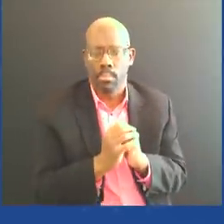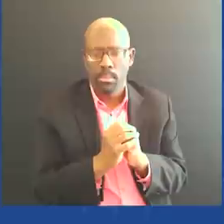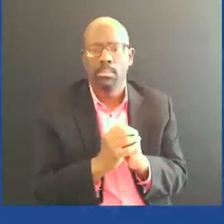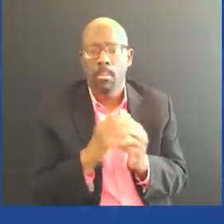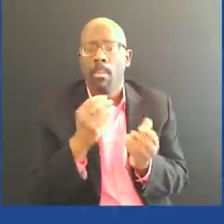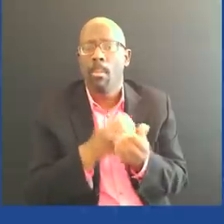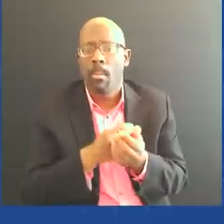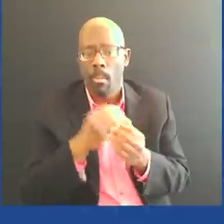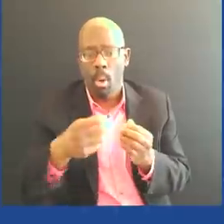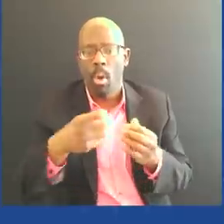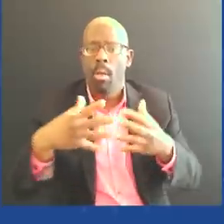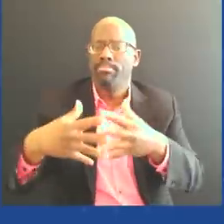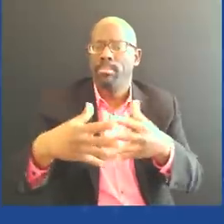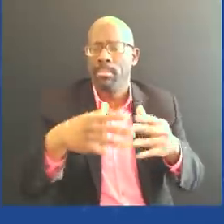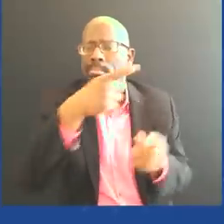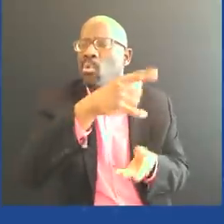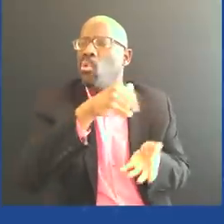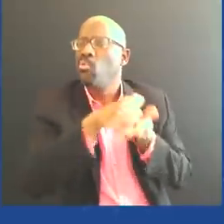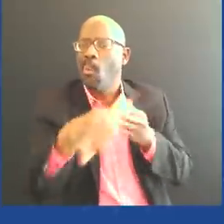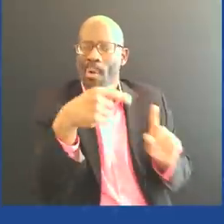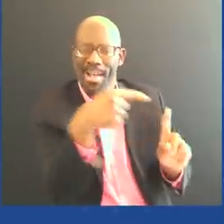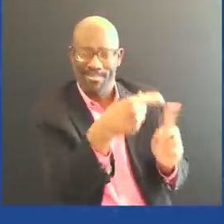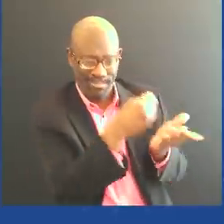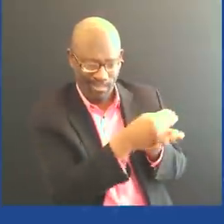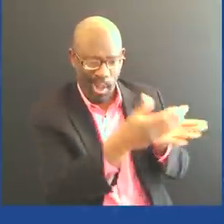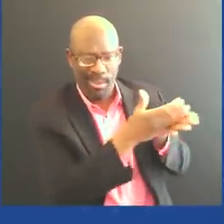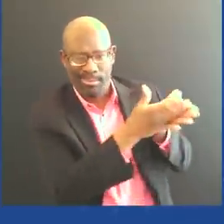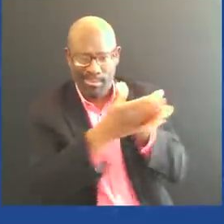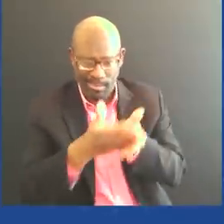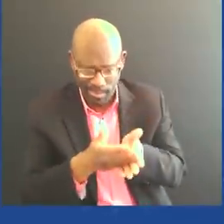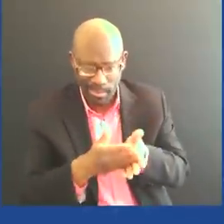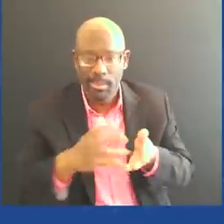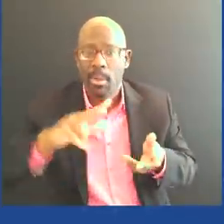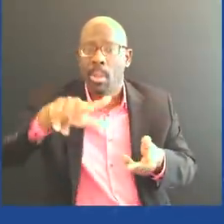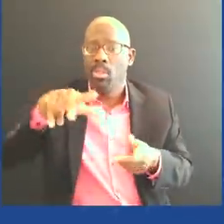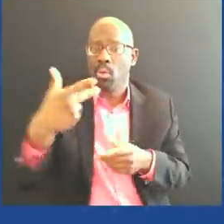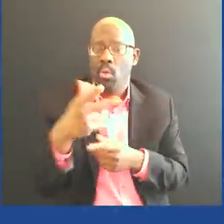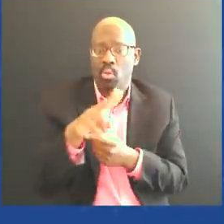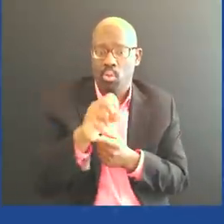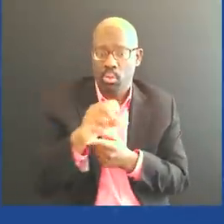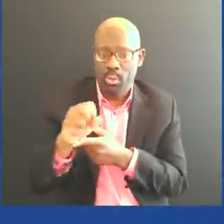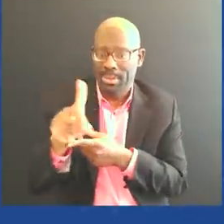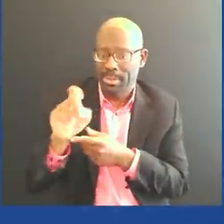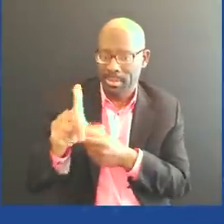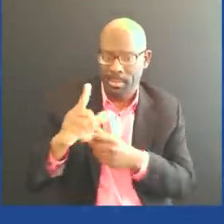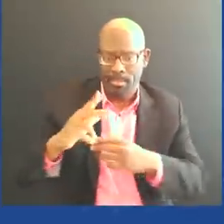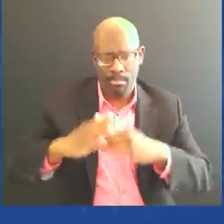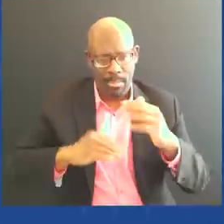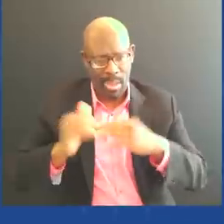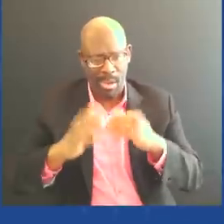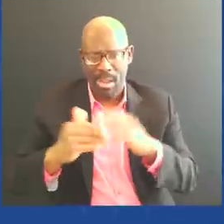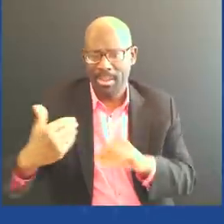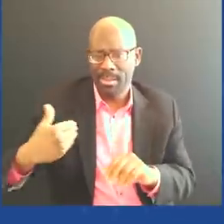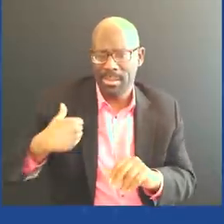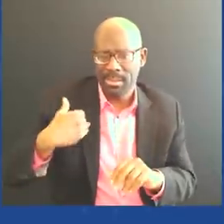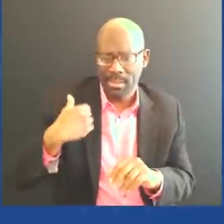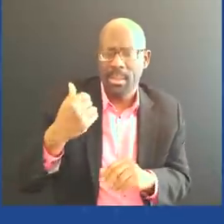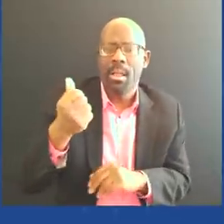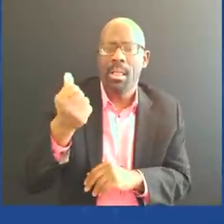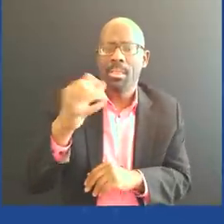Havana. The third USS Delaware was built in 1861 at the Harlan and Hollingsworth Iron Shipbuilding Company of Wilmington,